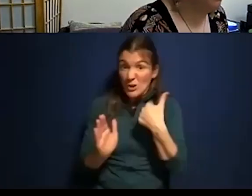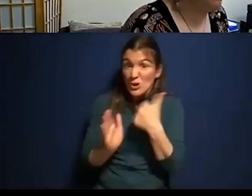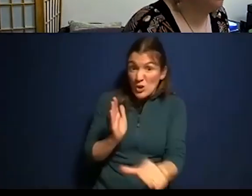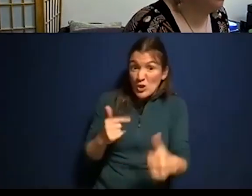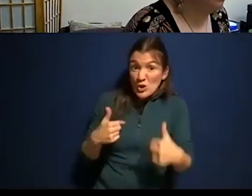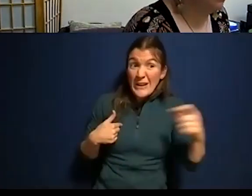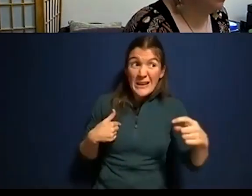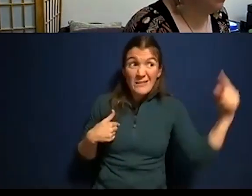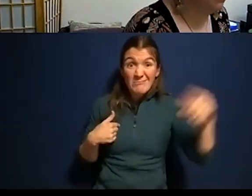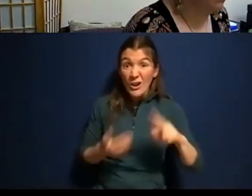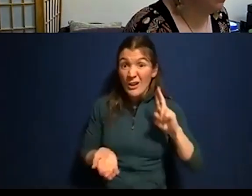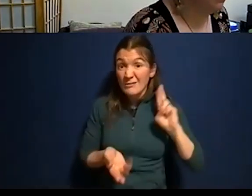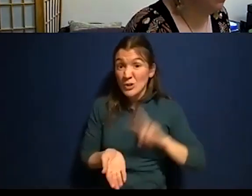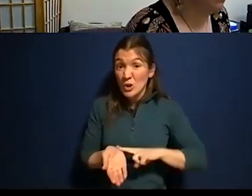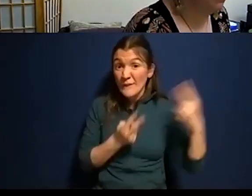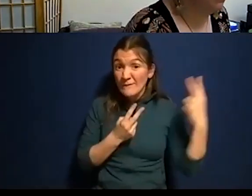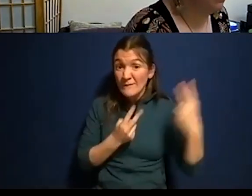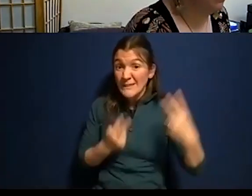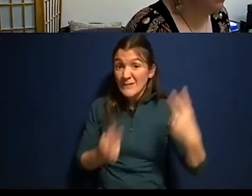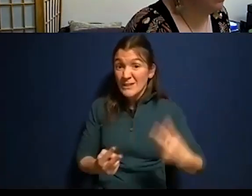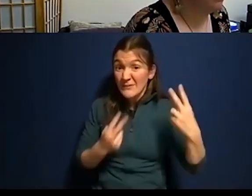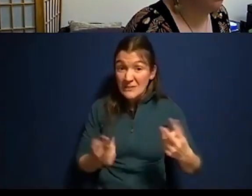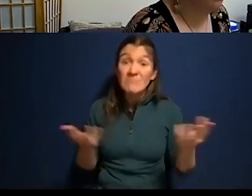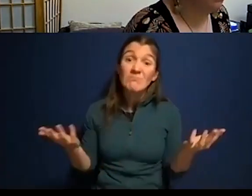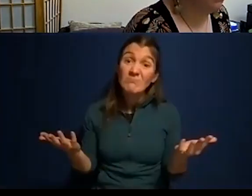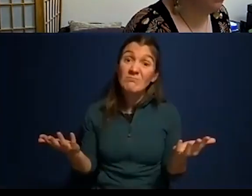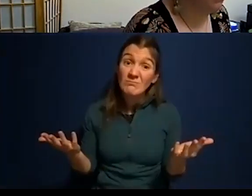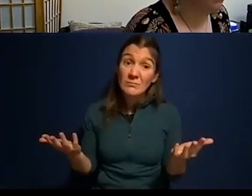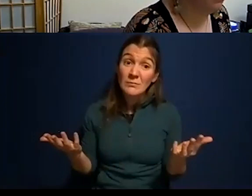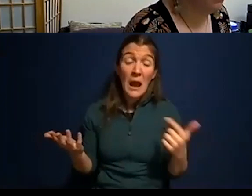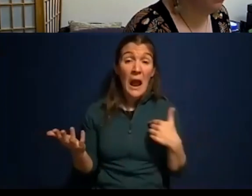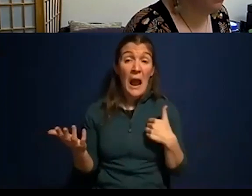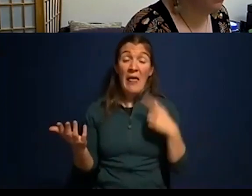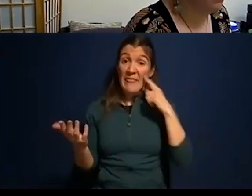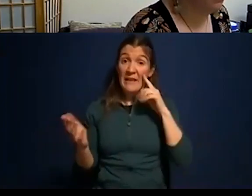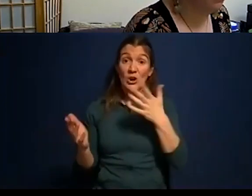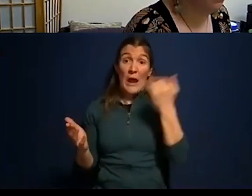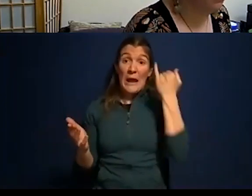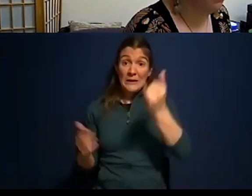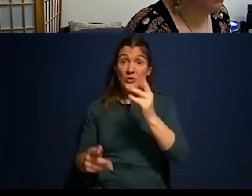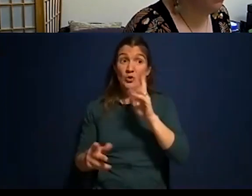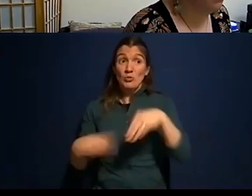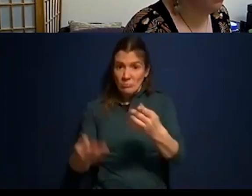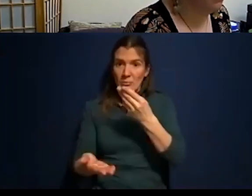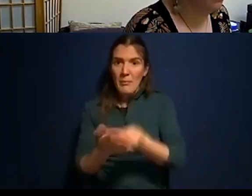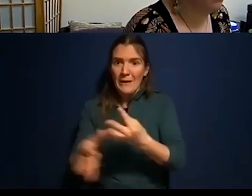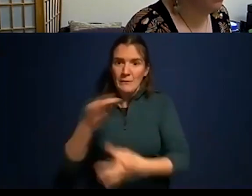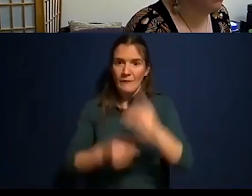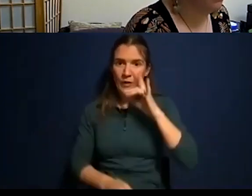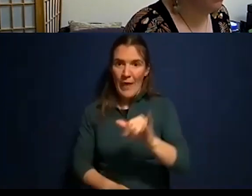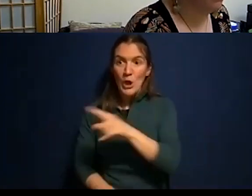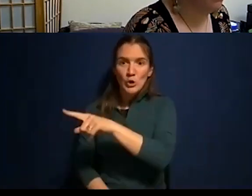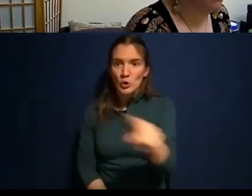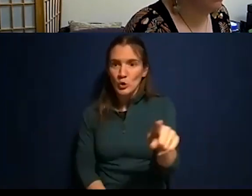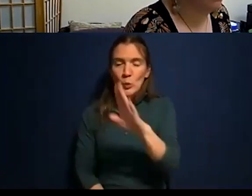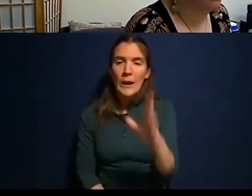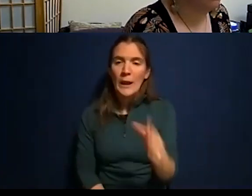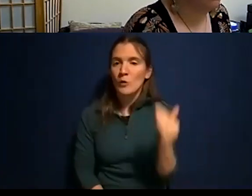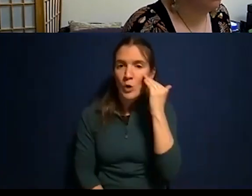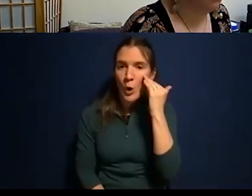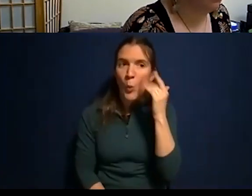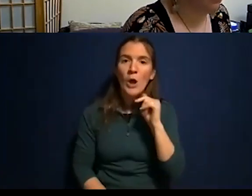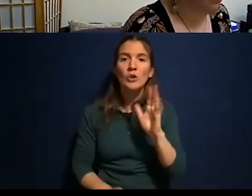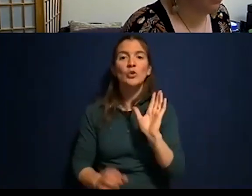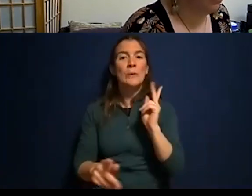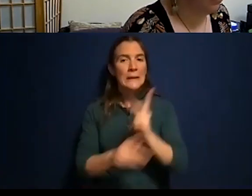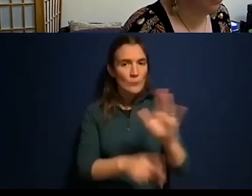have a visiting nurse. And that, I think, I highly say that's a good idea, because you know, you guys will be able to perform your